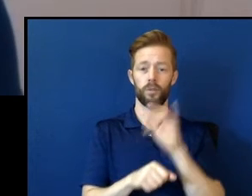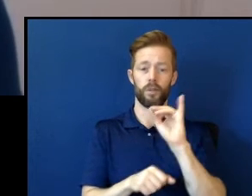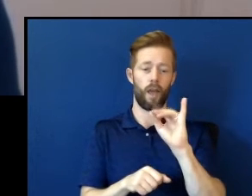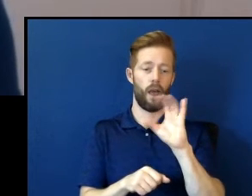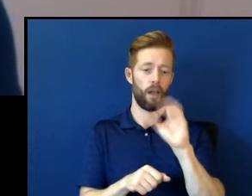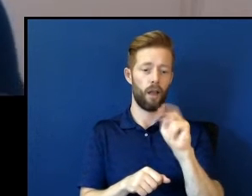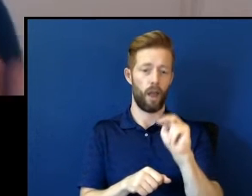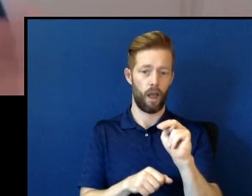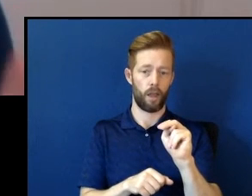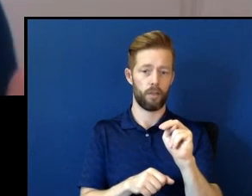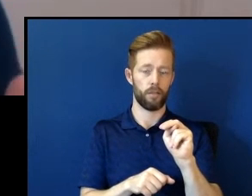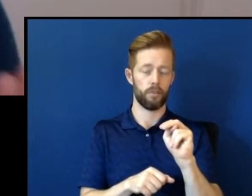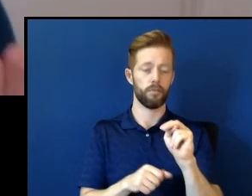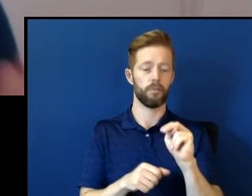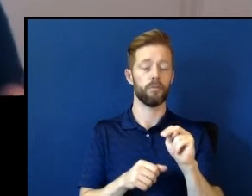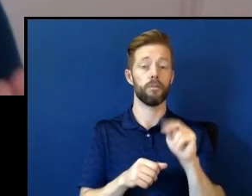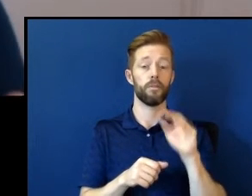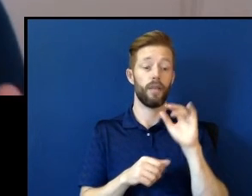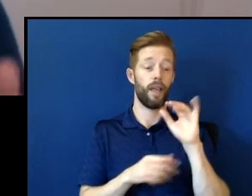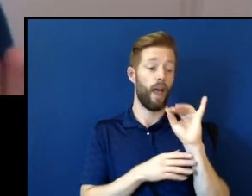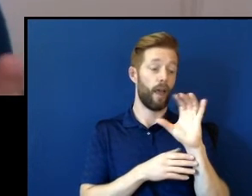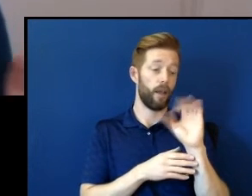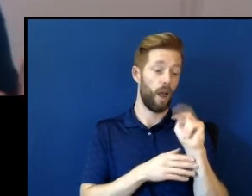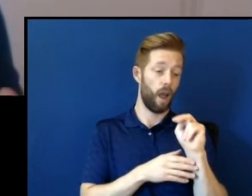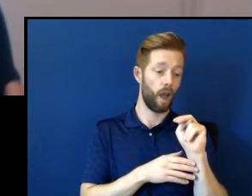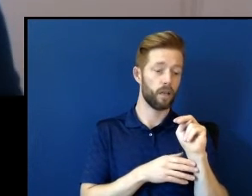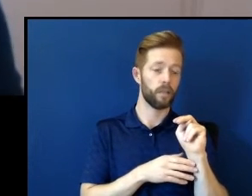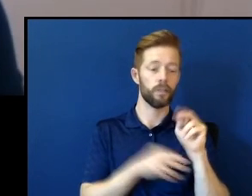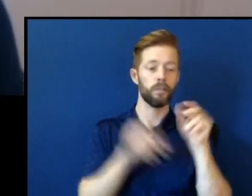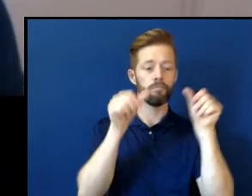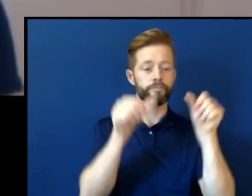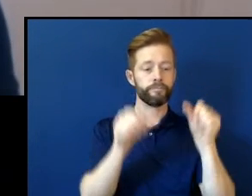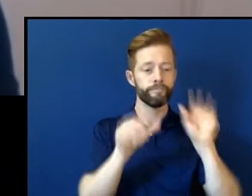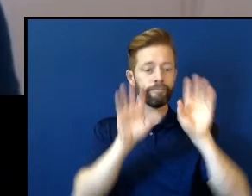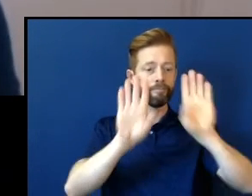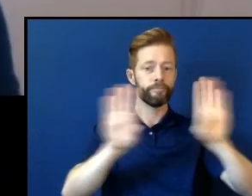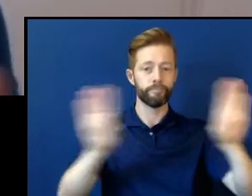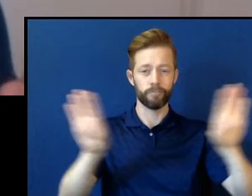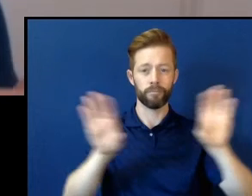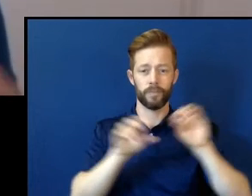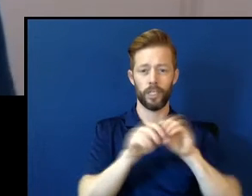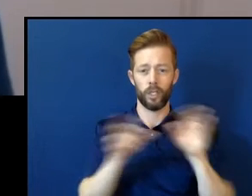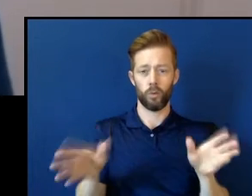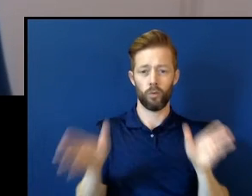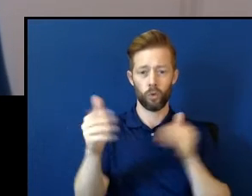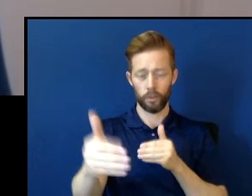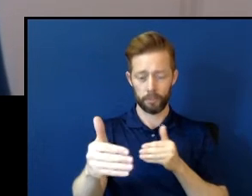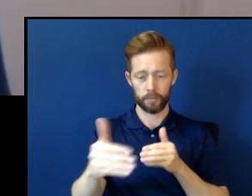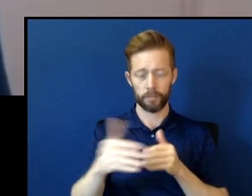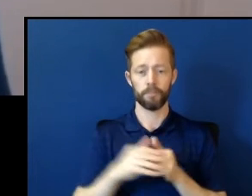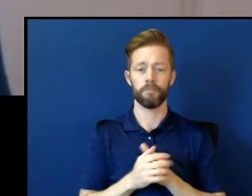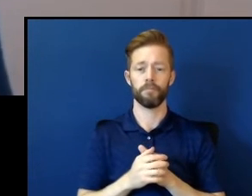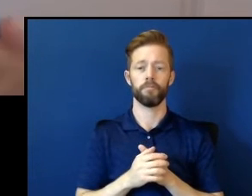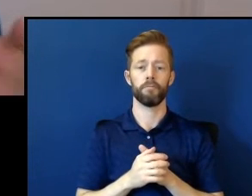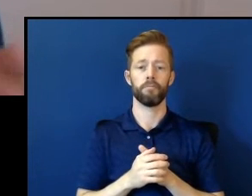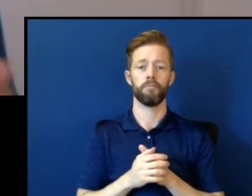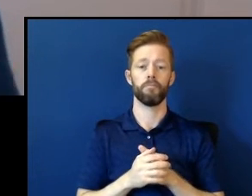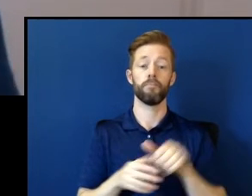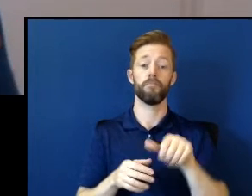those concepts, and we tried to put some of those icons around the room, or for children who